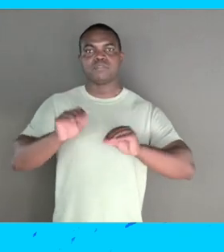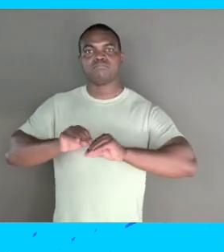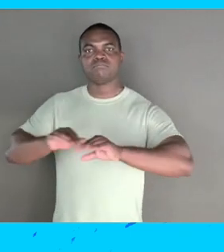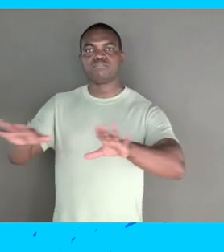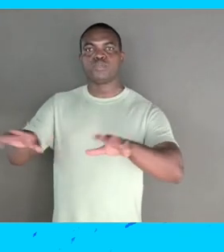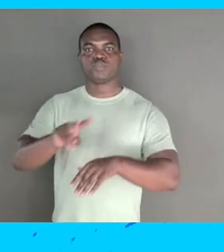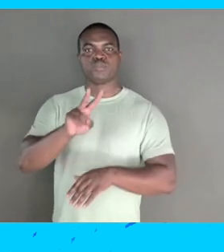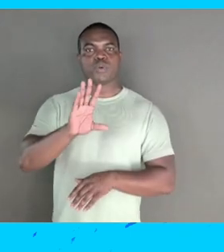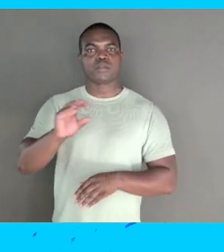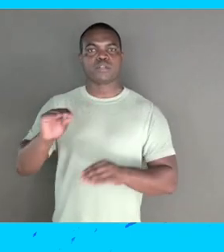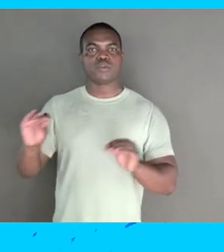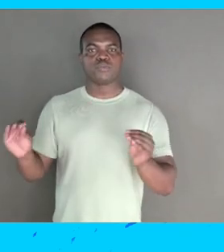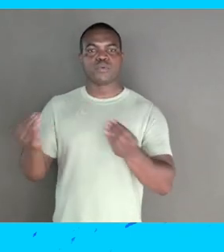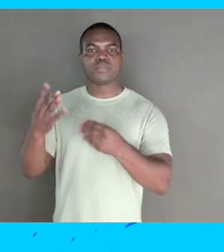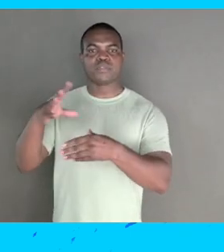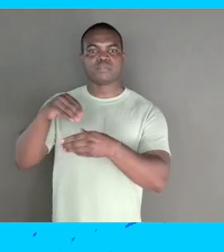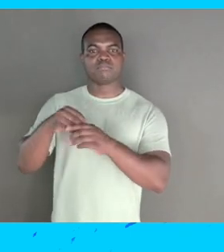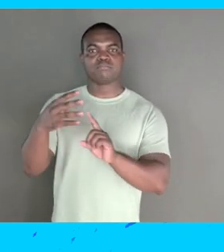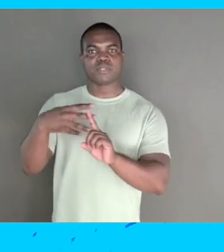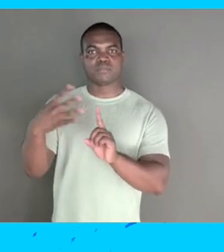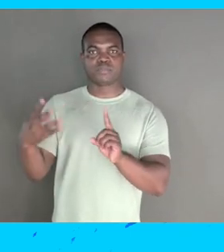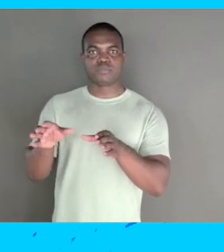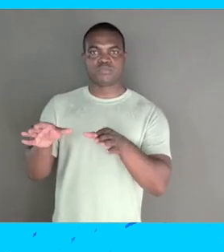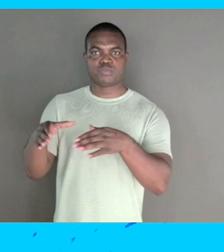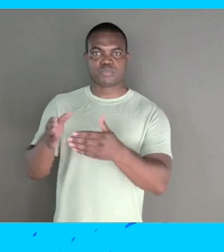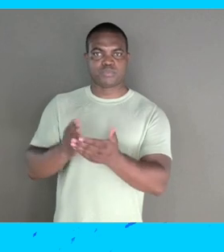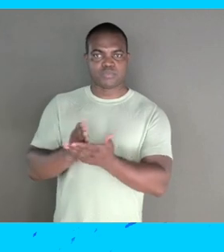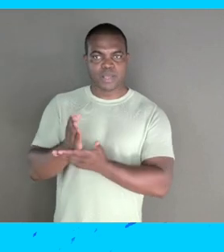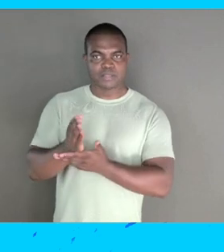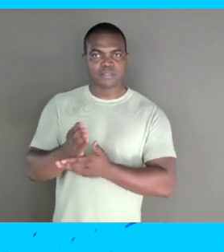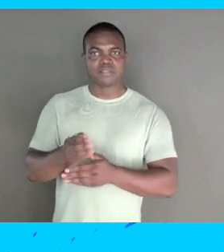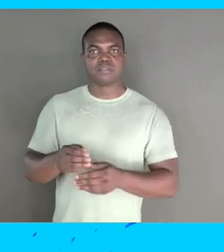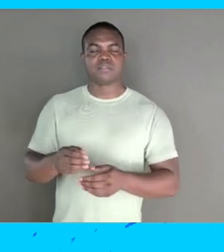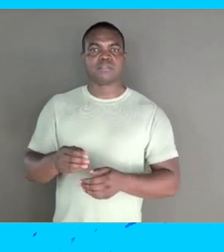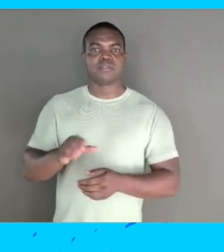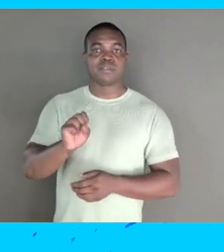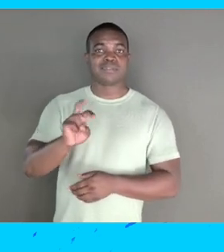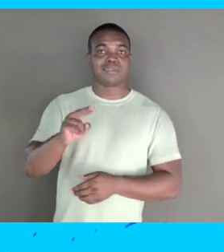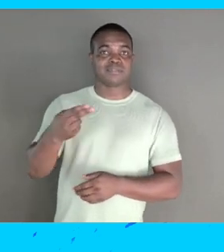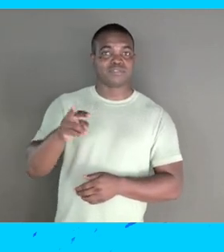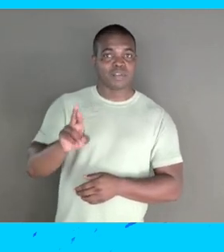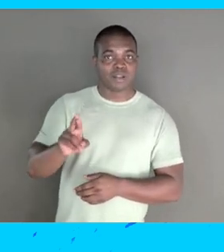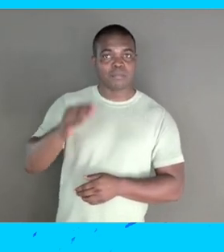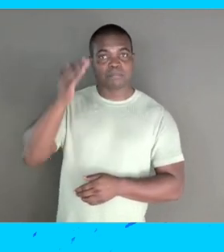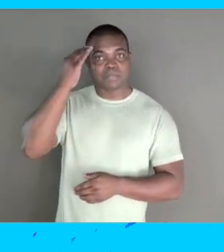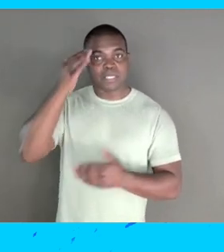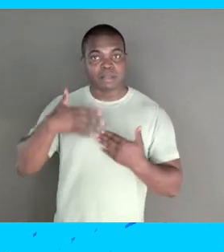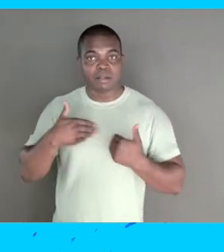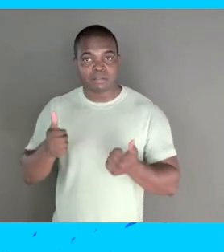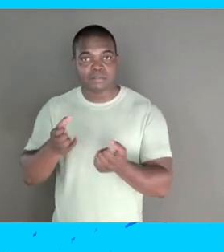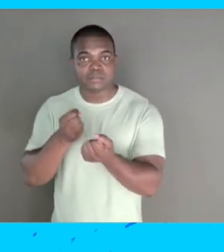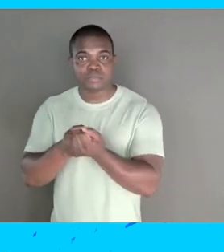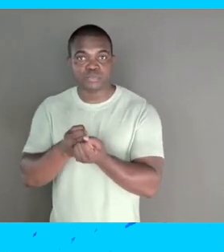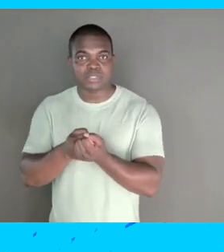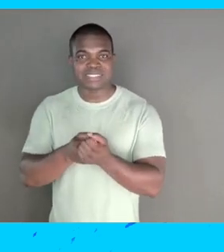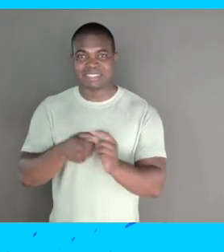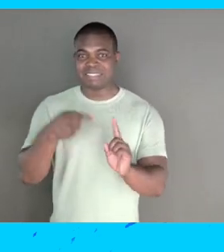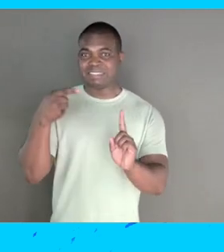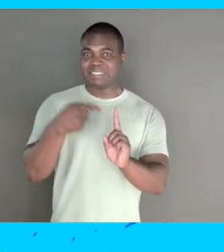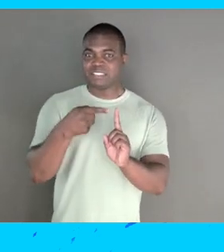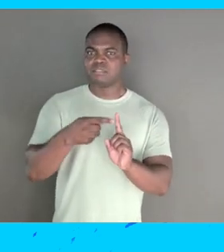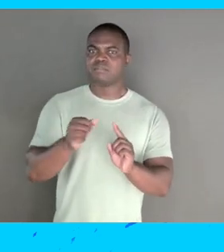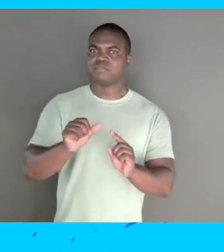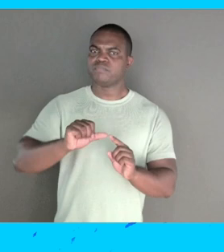health support. He was among youth speakers in the first local youth summit on health and development, where he addressed mental health needs